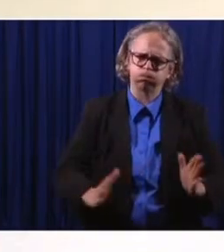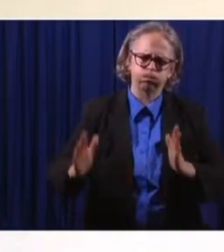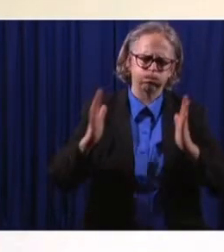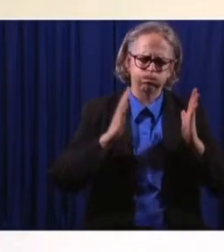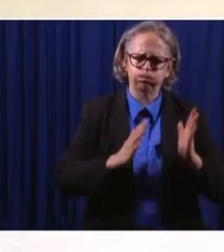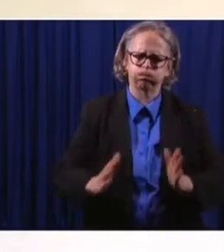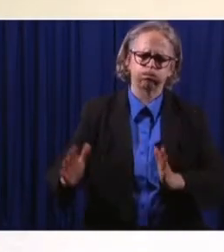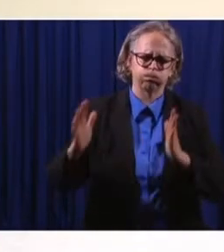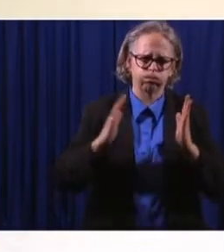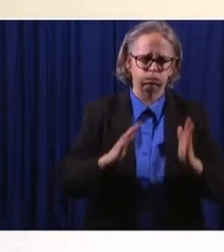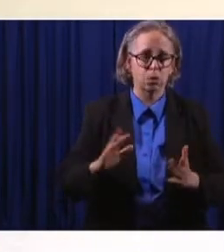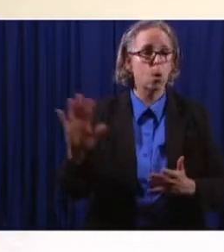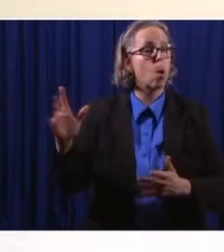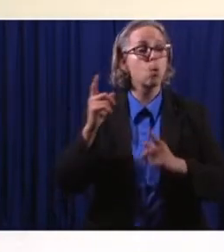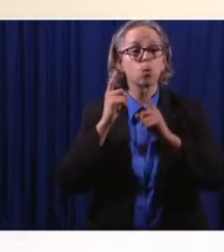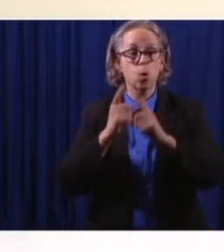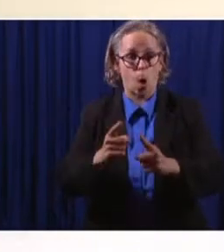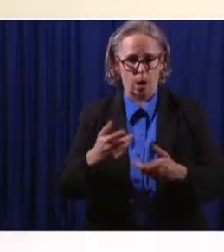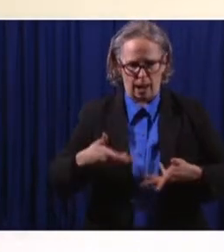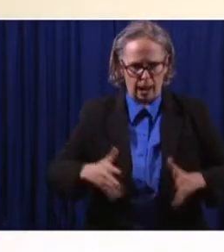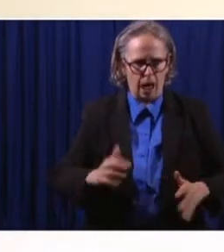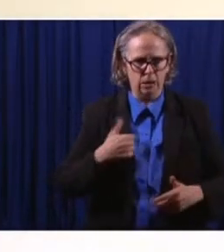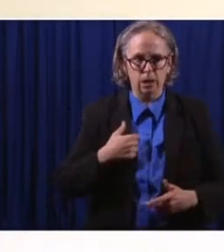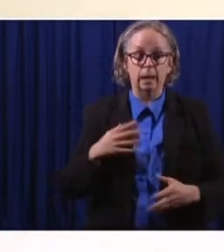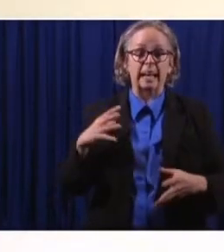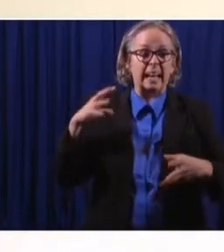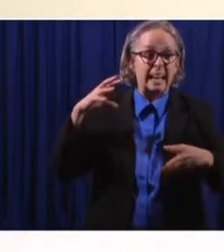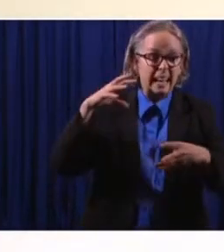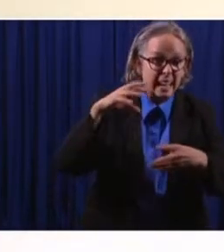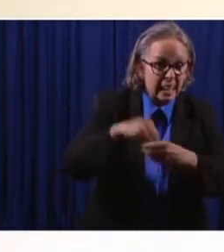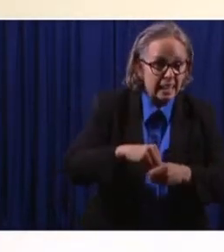instruction and experience that we want to, the closest to